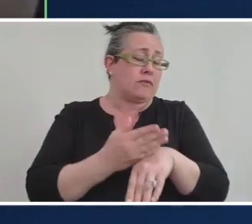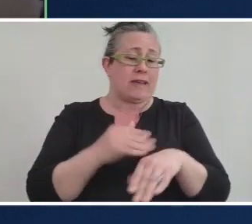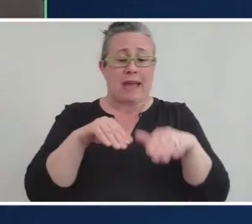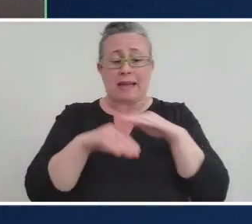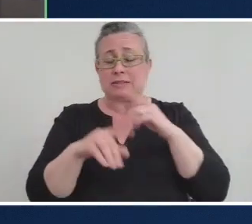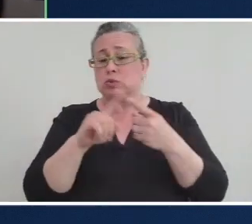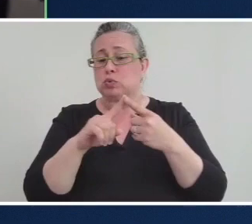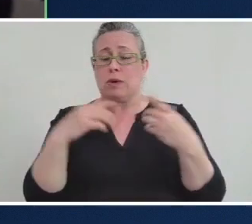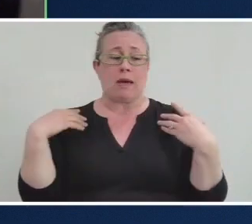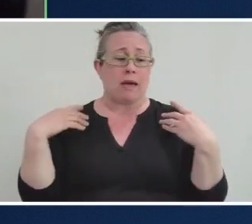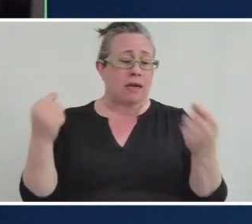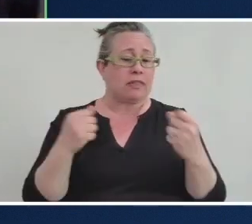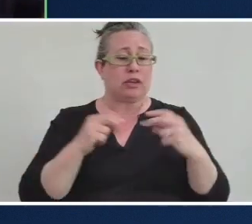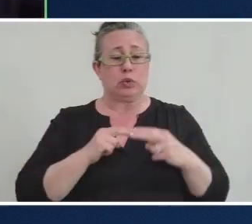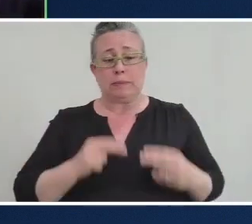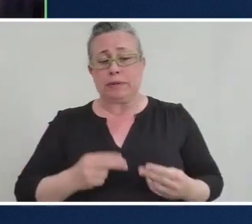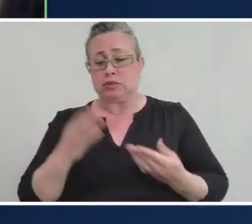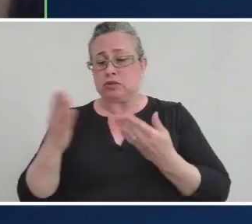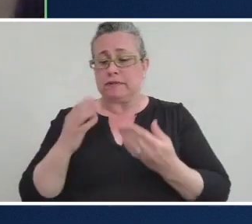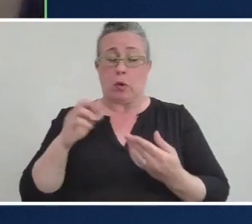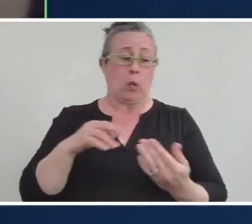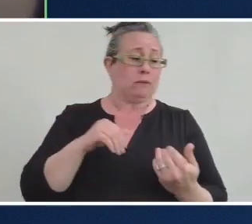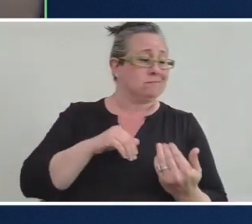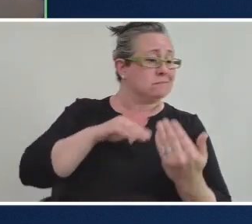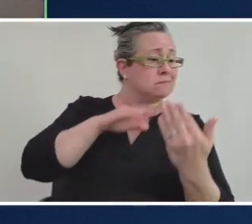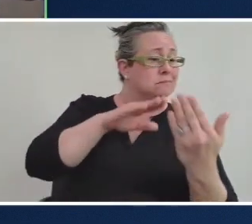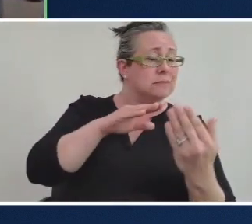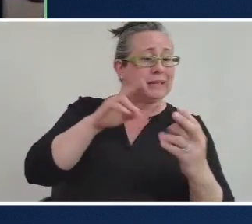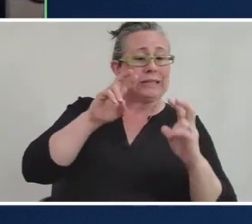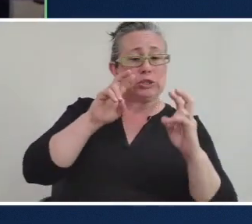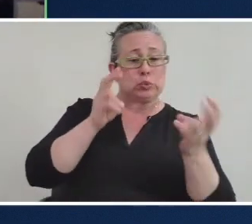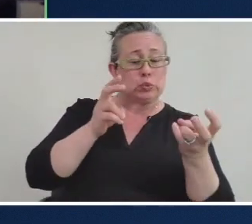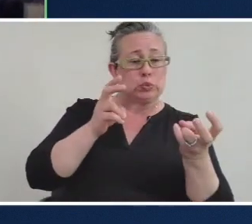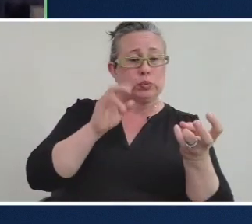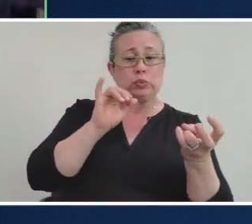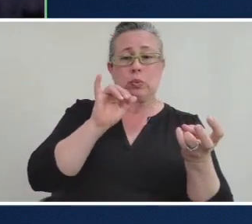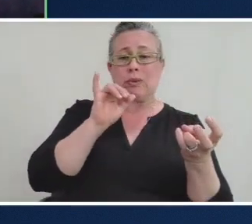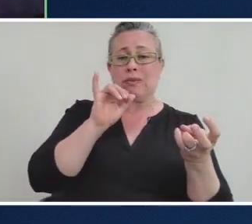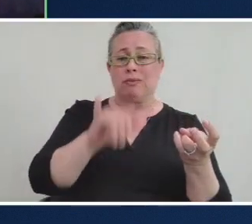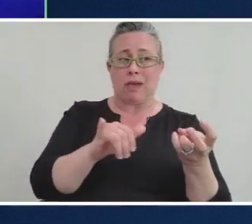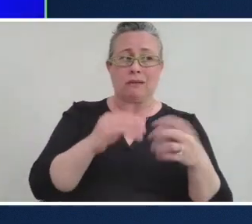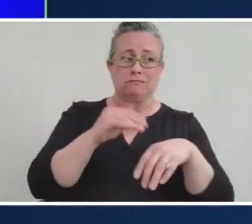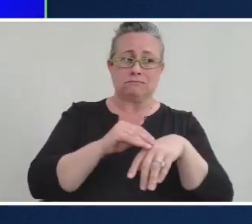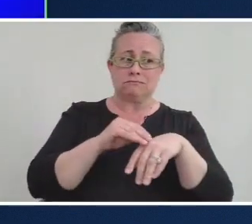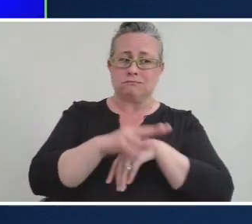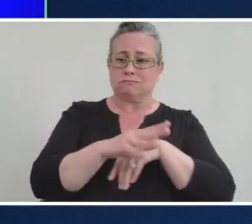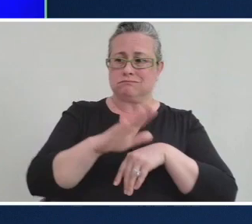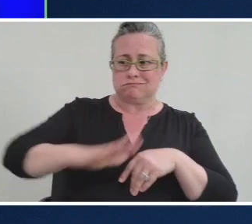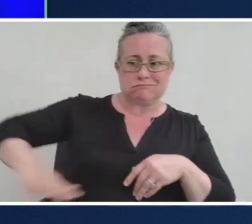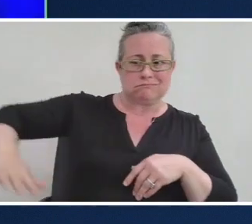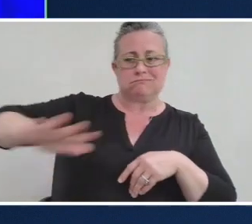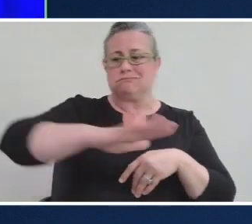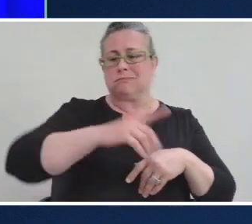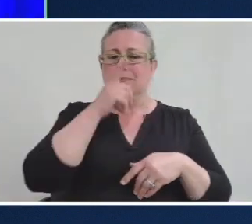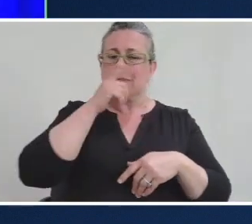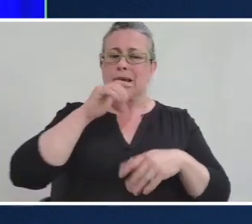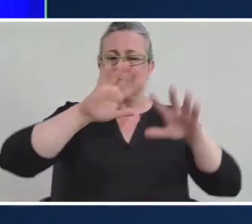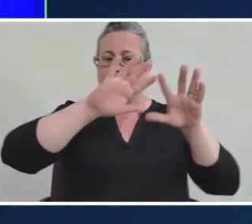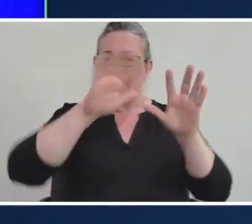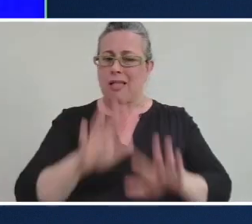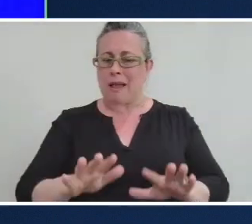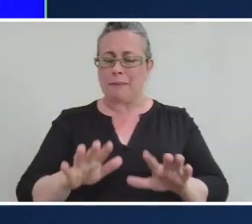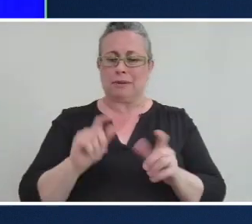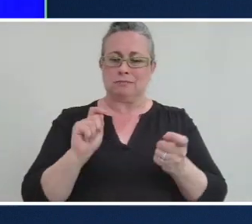services or addressing the issues that affect us because of climate change or poor use